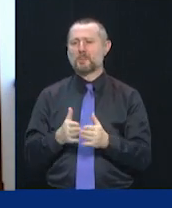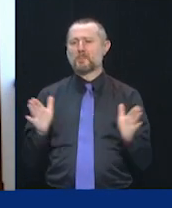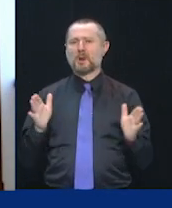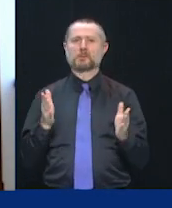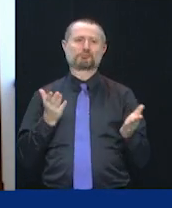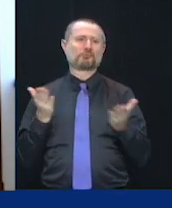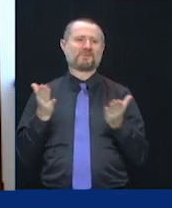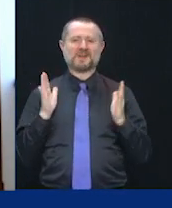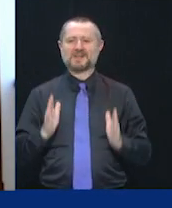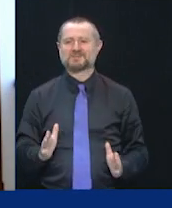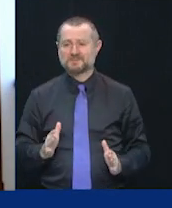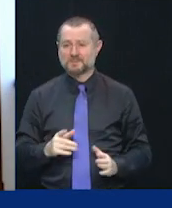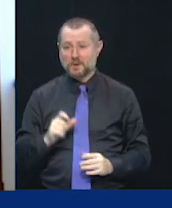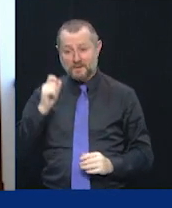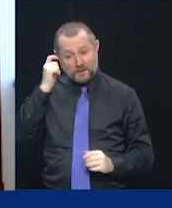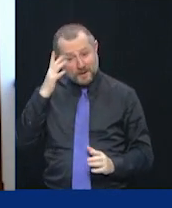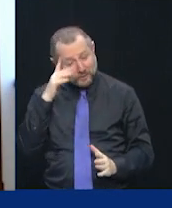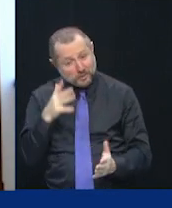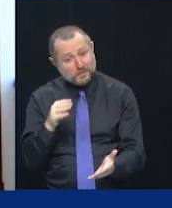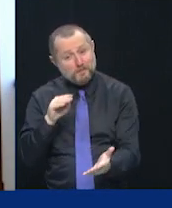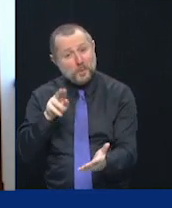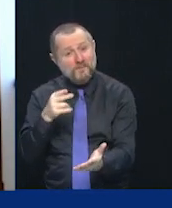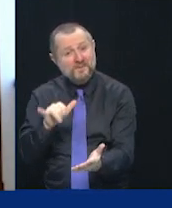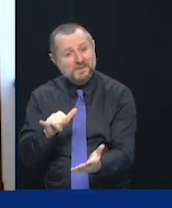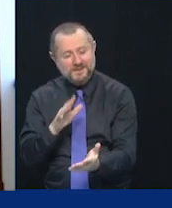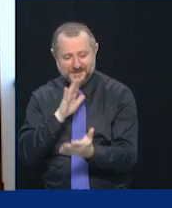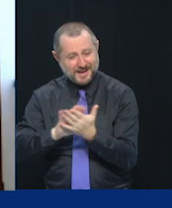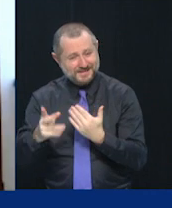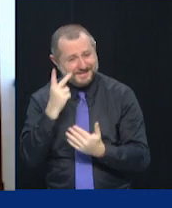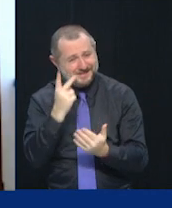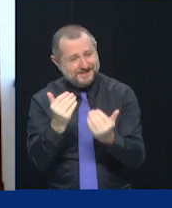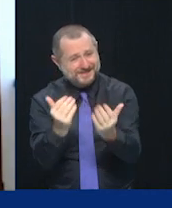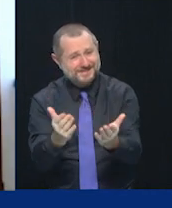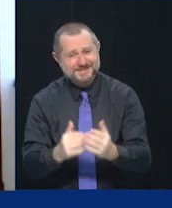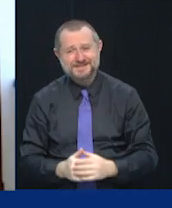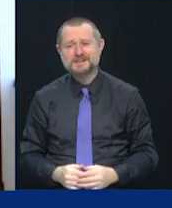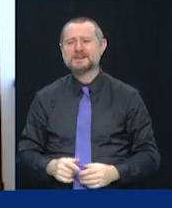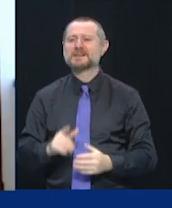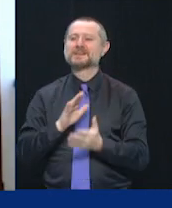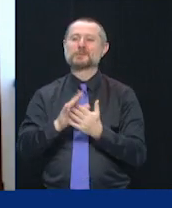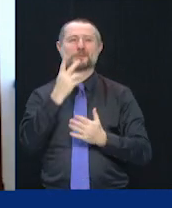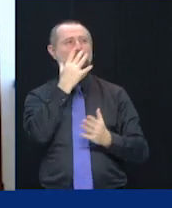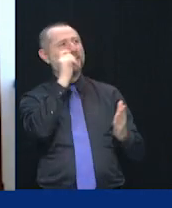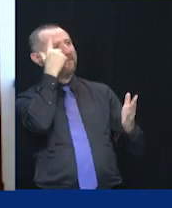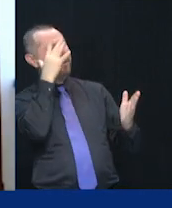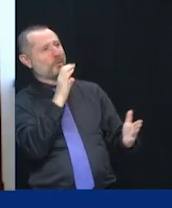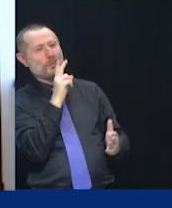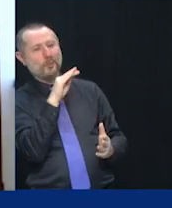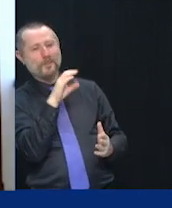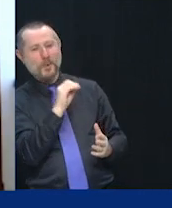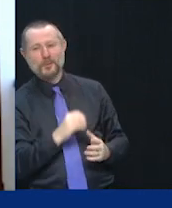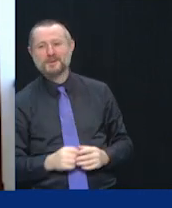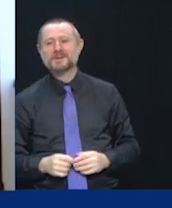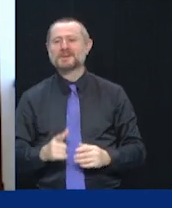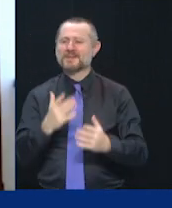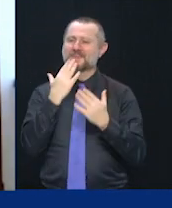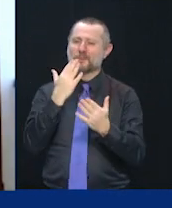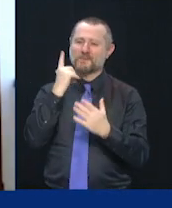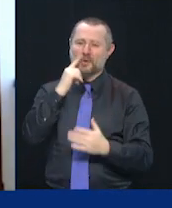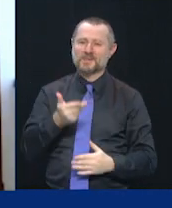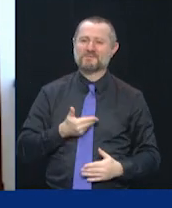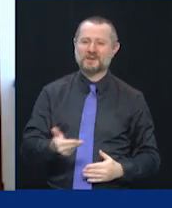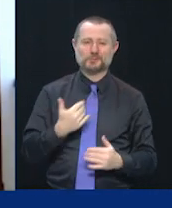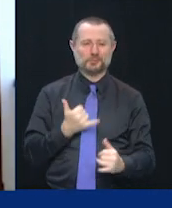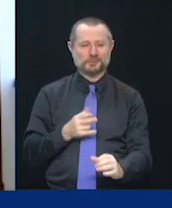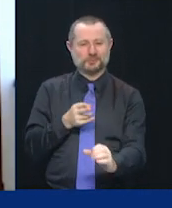today. Governor Murphy, good to see your face. Good to see you, Governor Cuomo. Thank you very much for having me on today. And